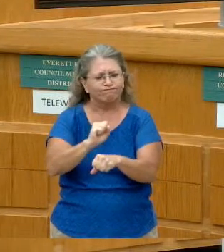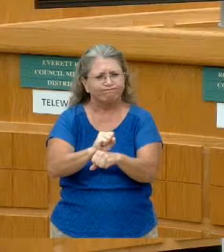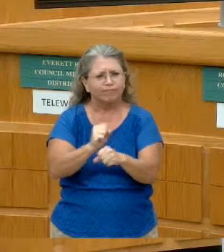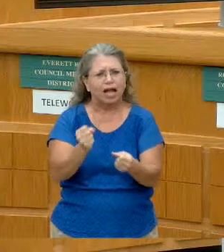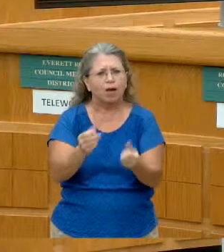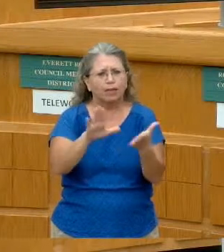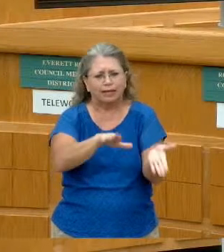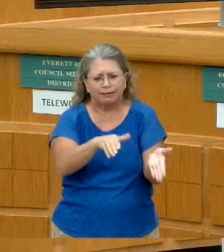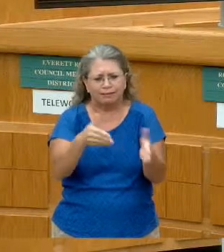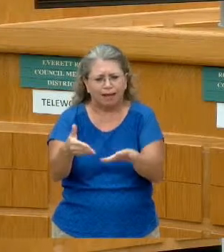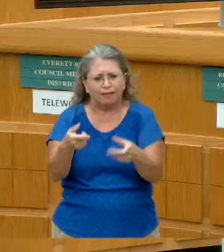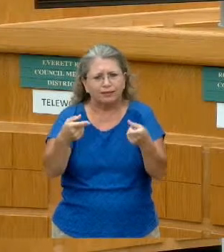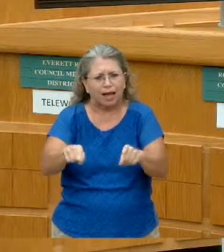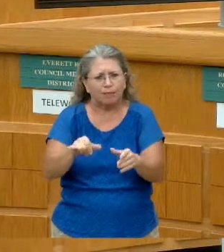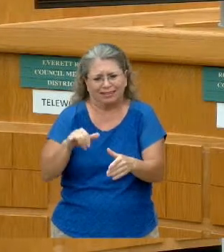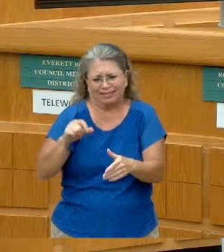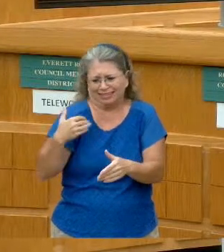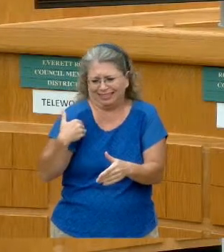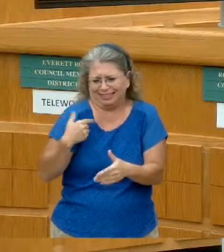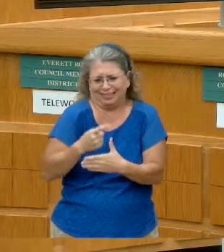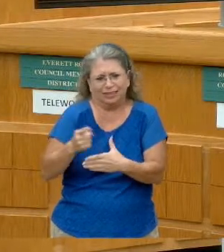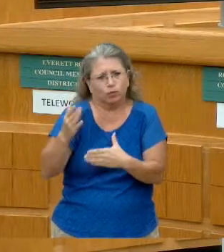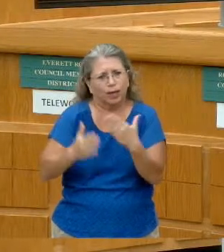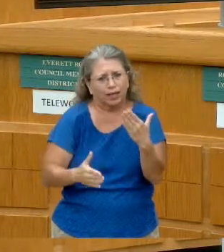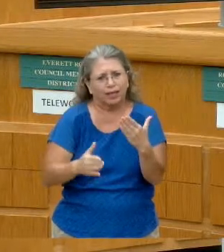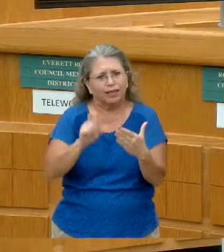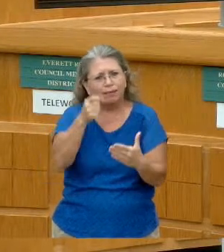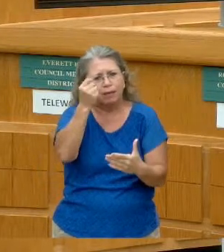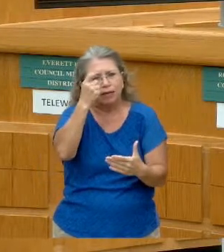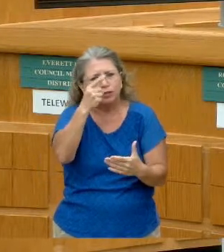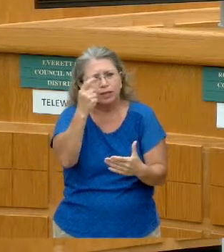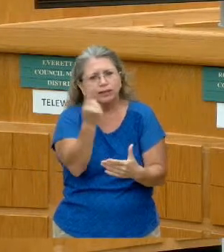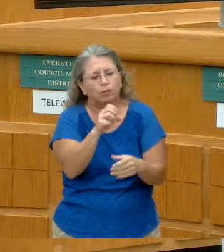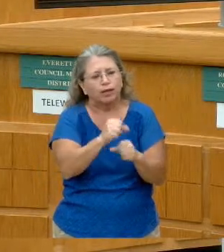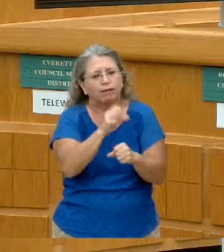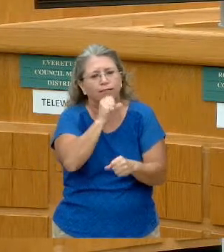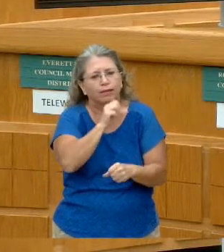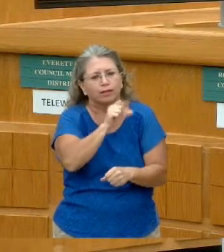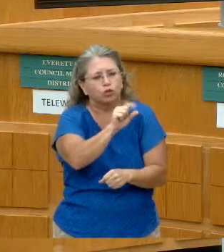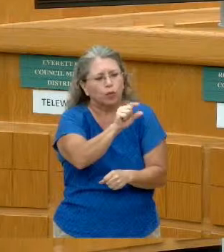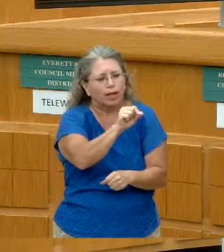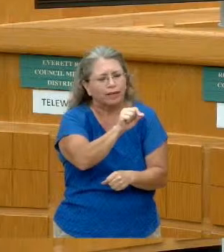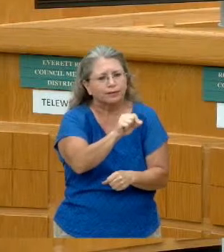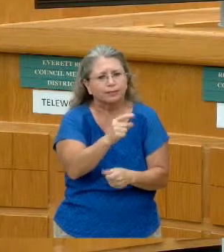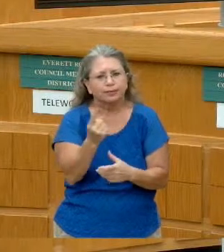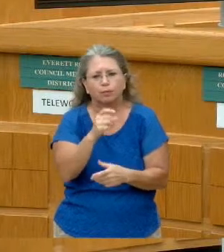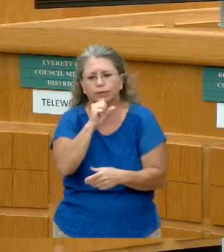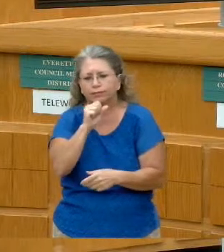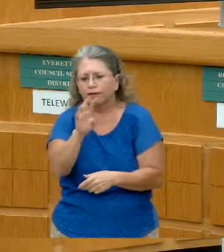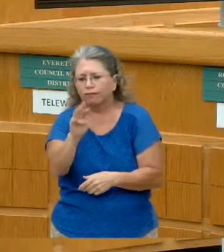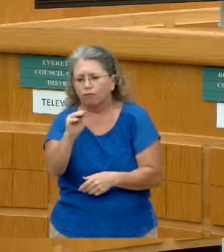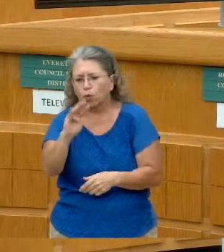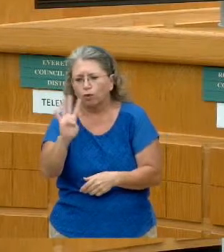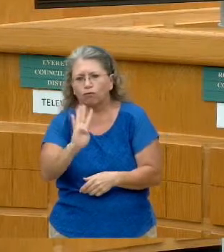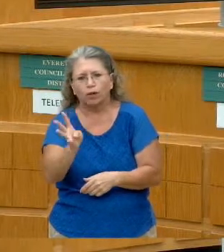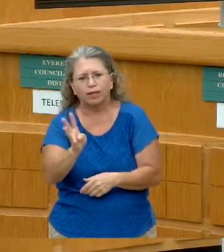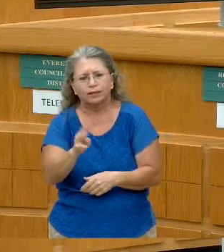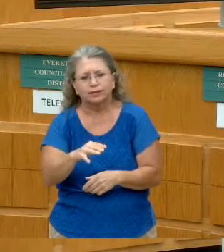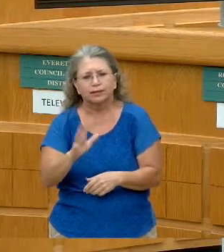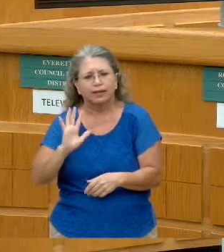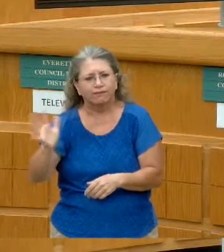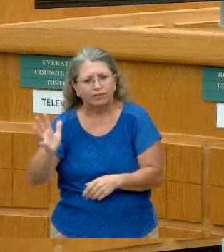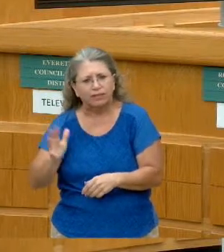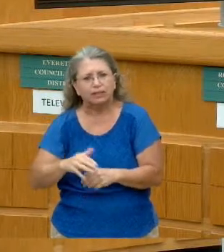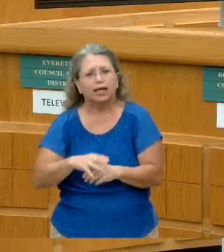weekend. We need to understand that somebody in their 20s died, somebody in their 40s, in their 50s,